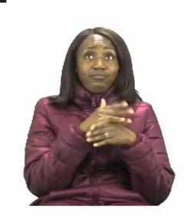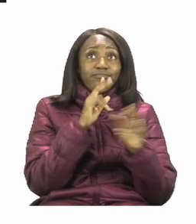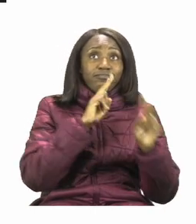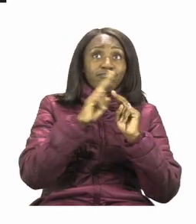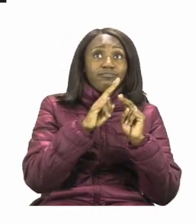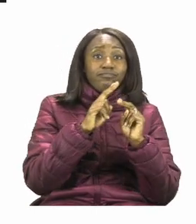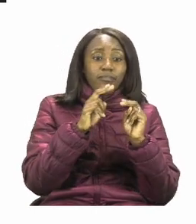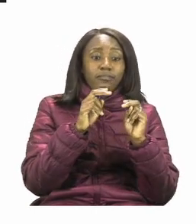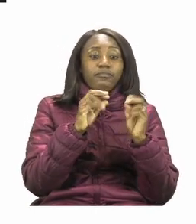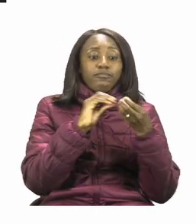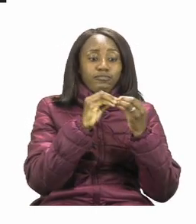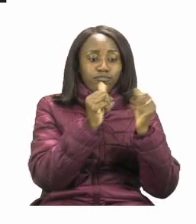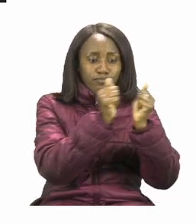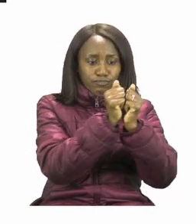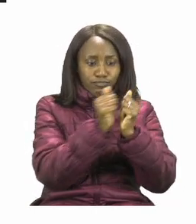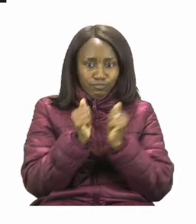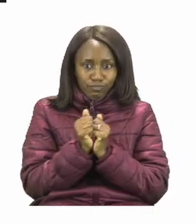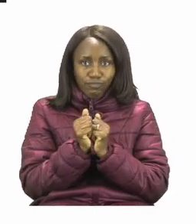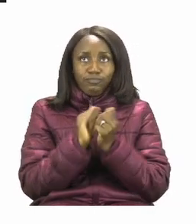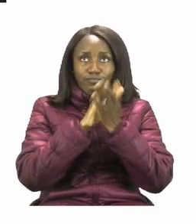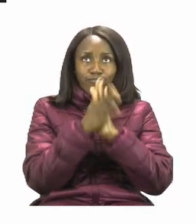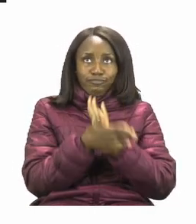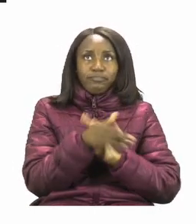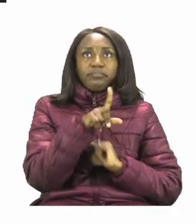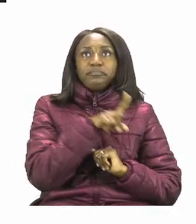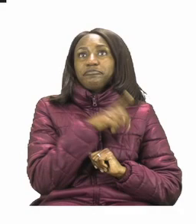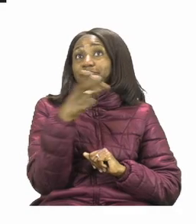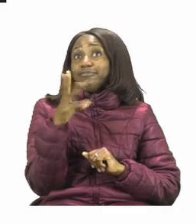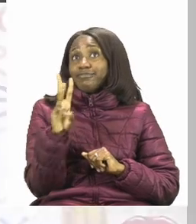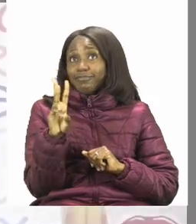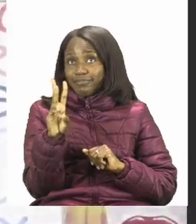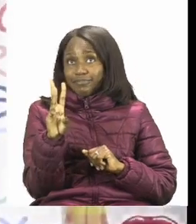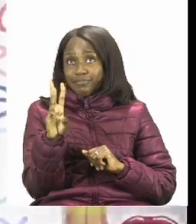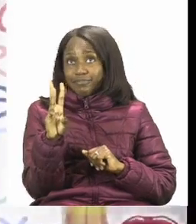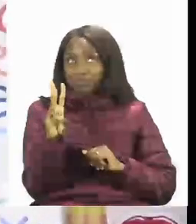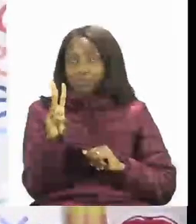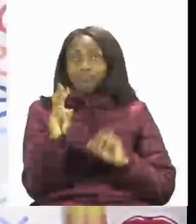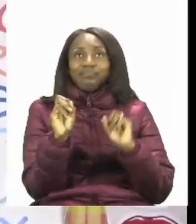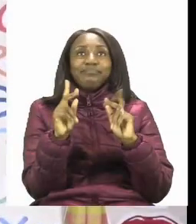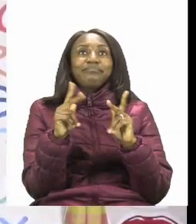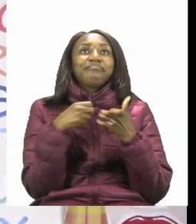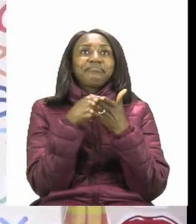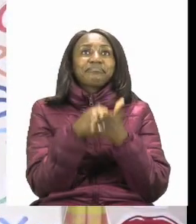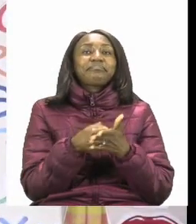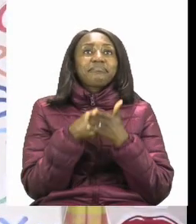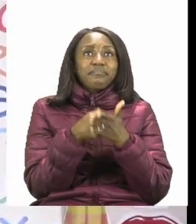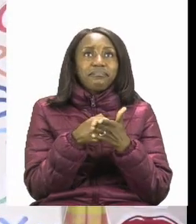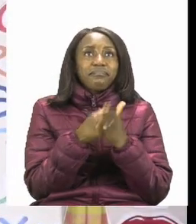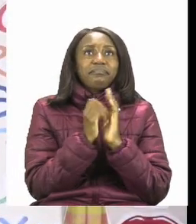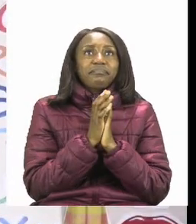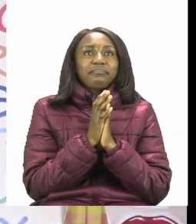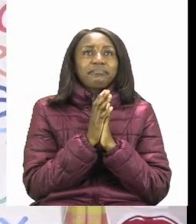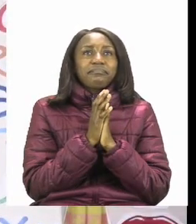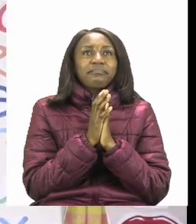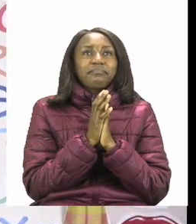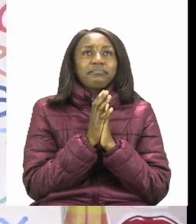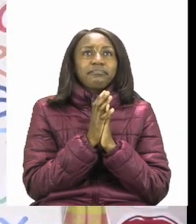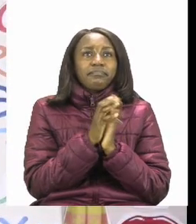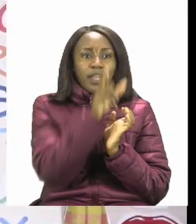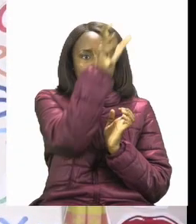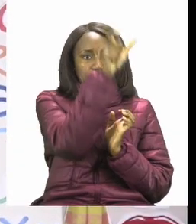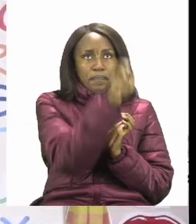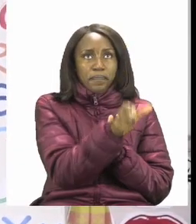are 16. Let's try and do the first ones together. Now, I have the first ones on the